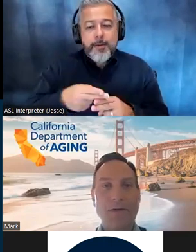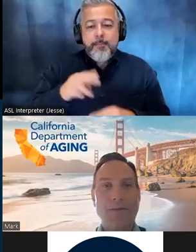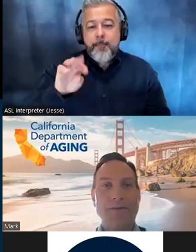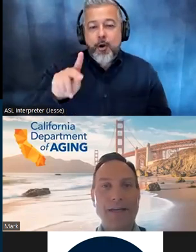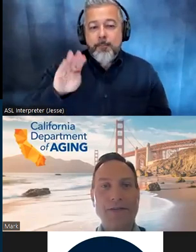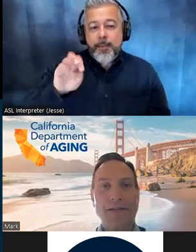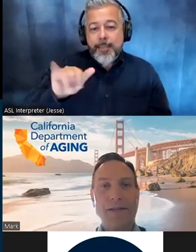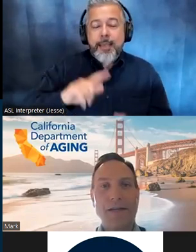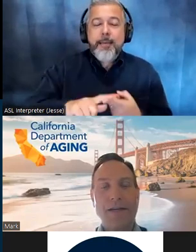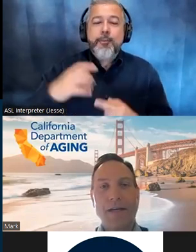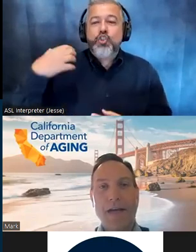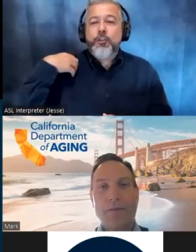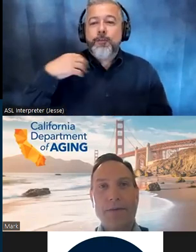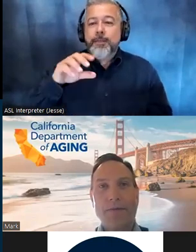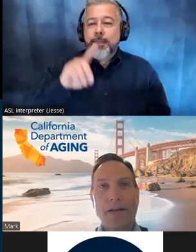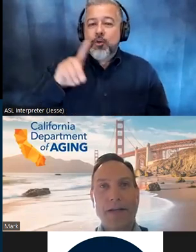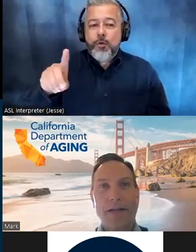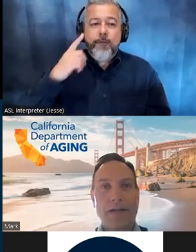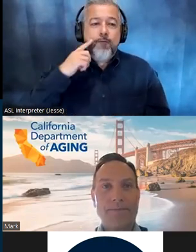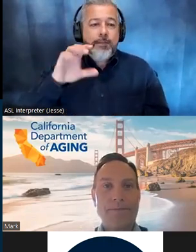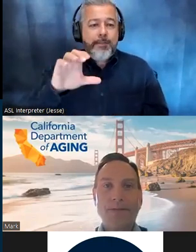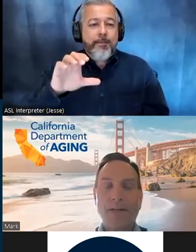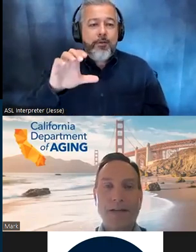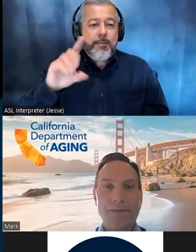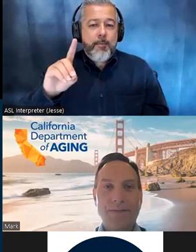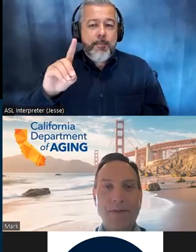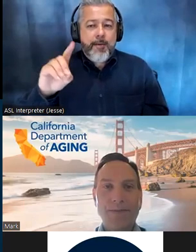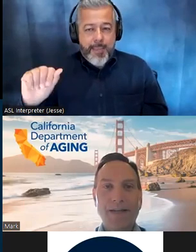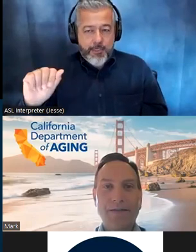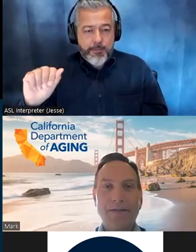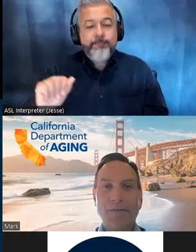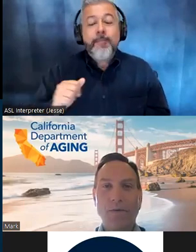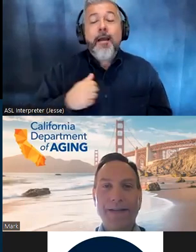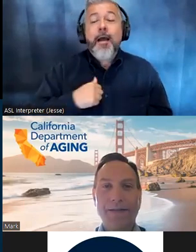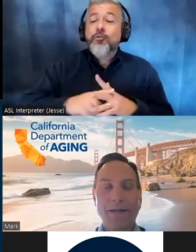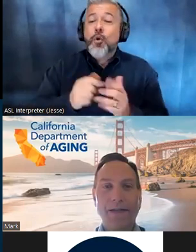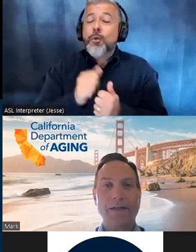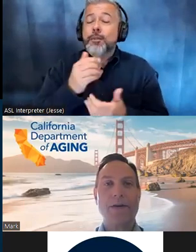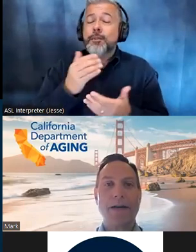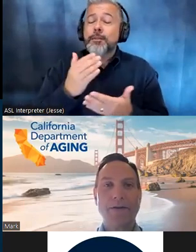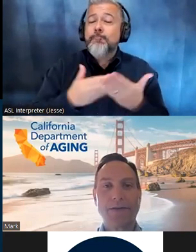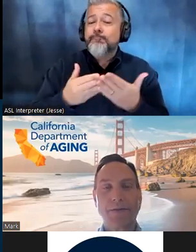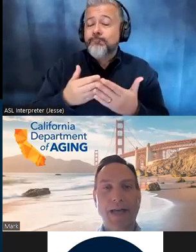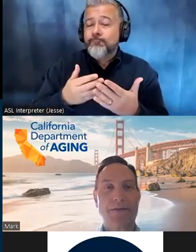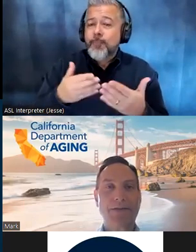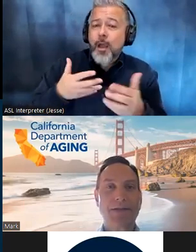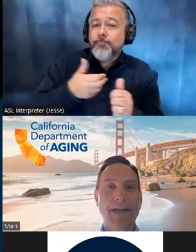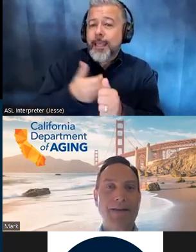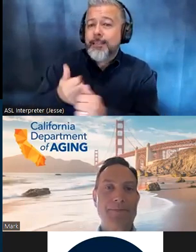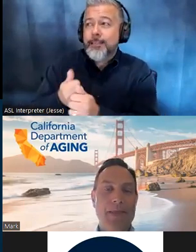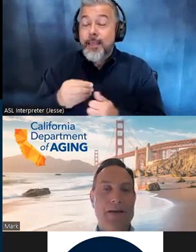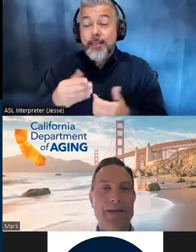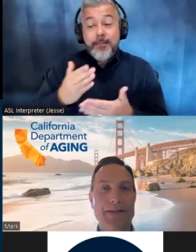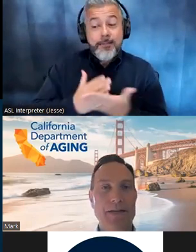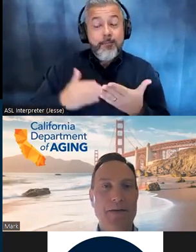California Department of Aging. I will be providing, starting off with some updates on some really exciting new hires that we have at